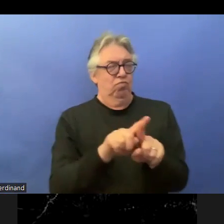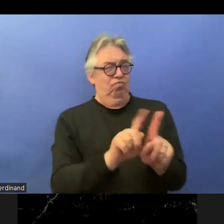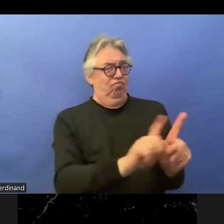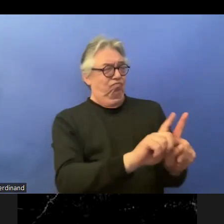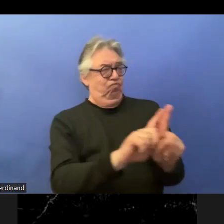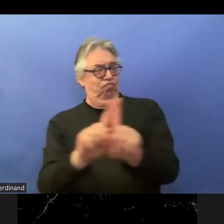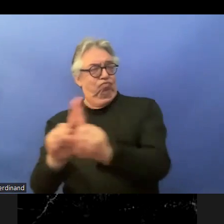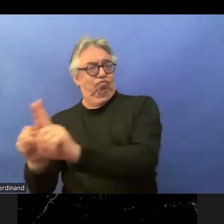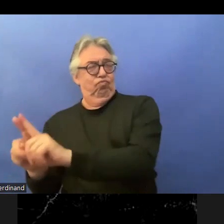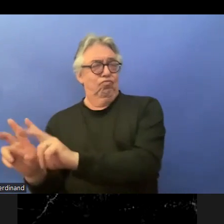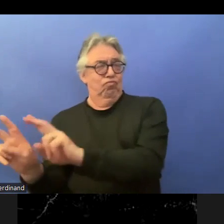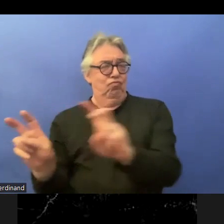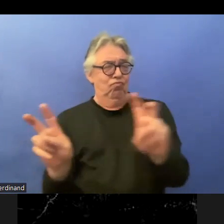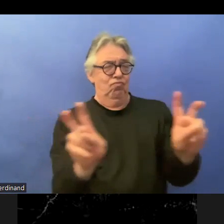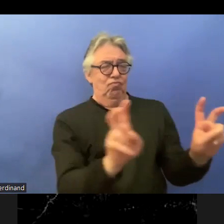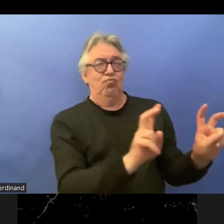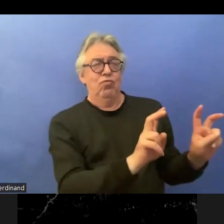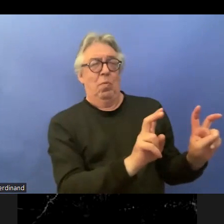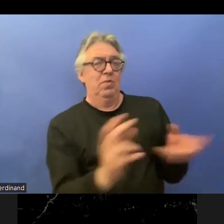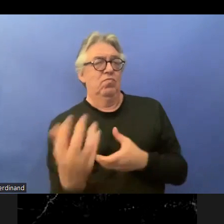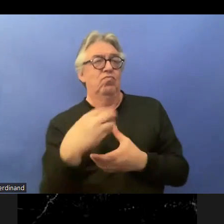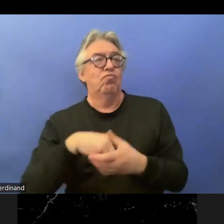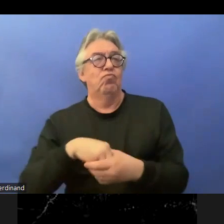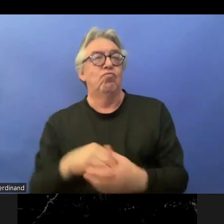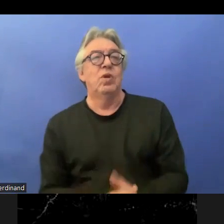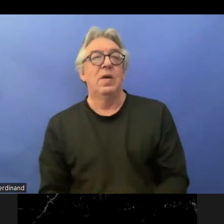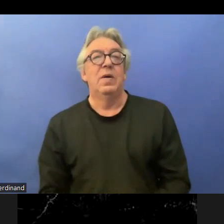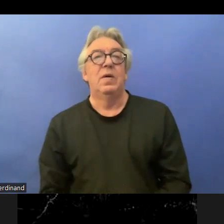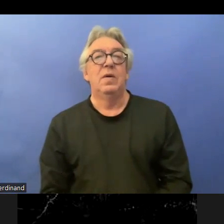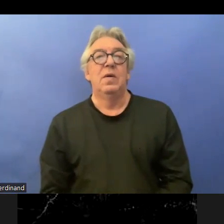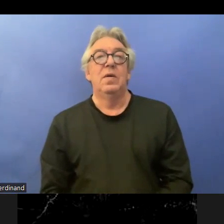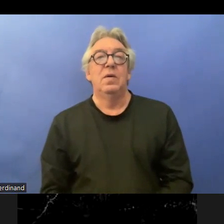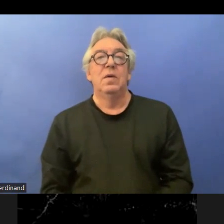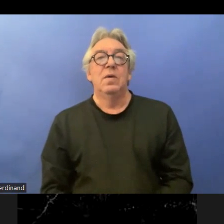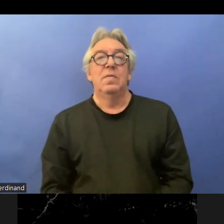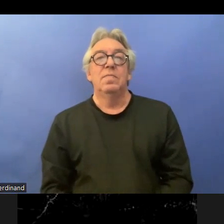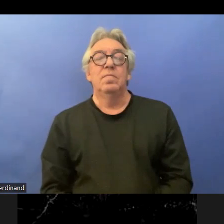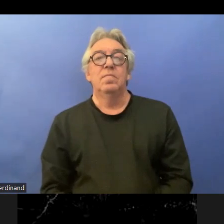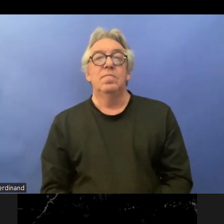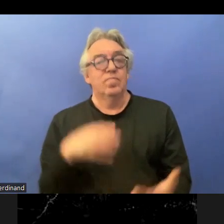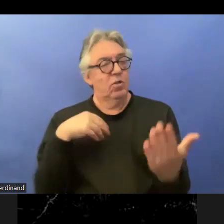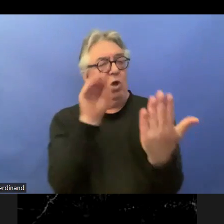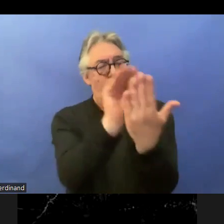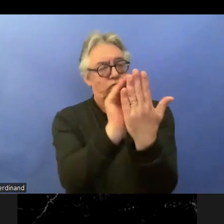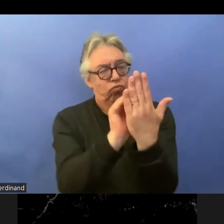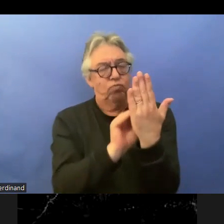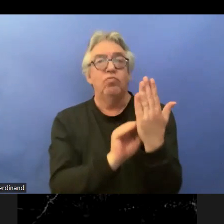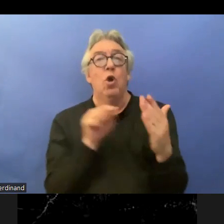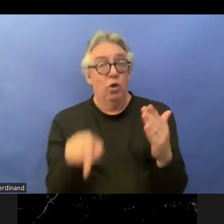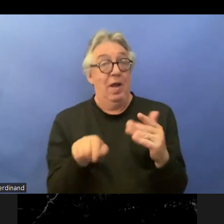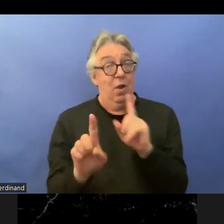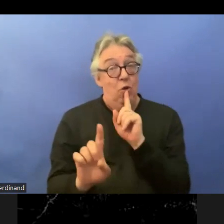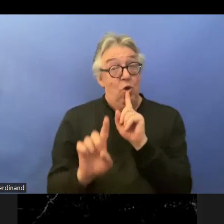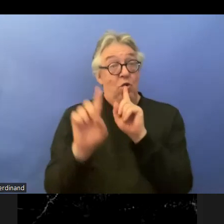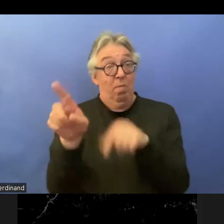we map all of that and also show the reporting line, whether they're reporting to the SCT, to the cluster, or